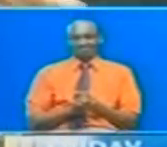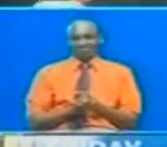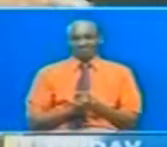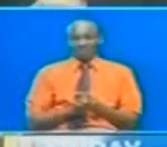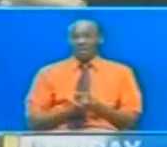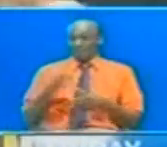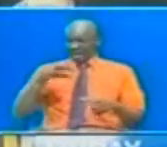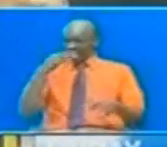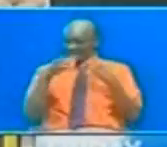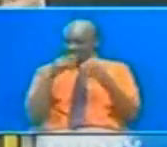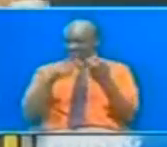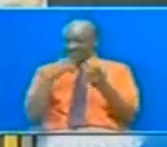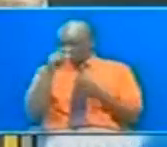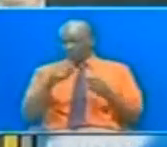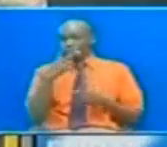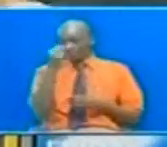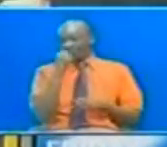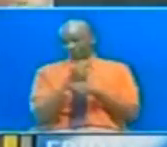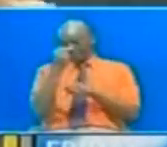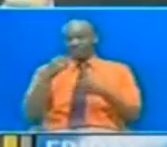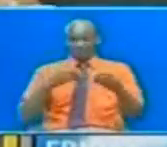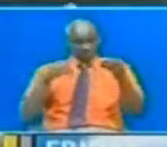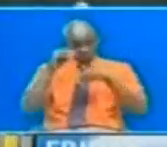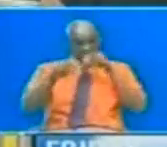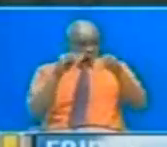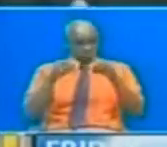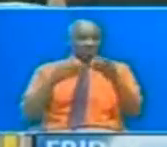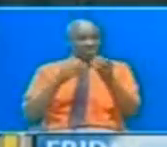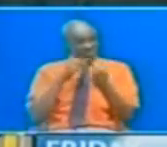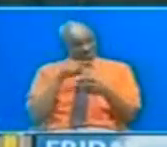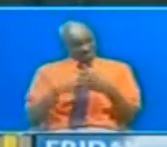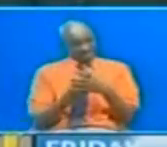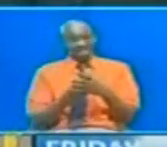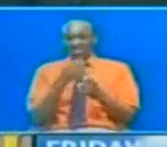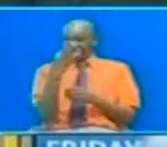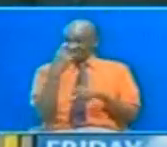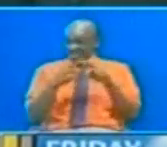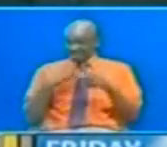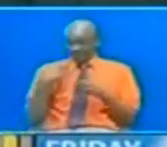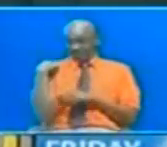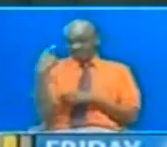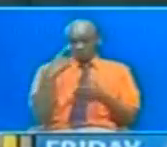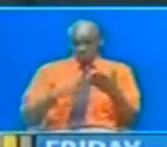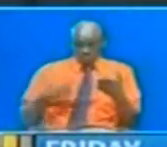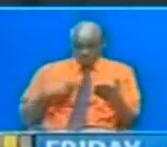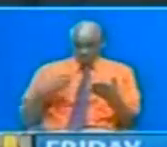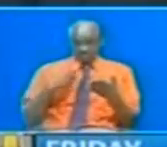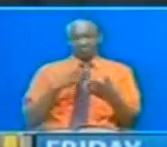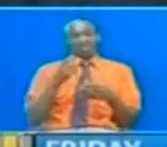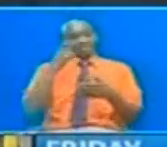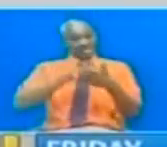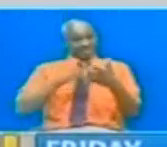Analysts now expect that 2015 will be a better trading year, though it has started on a low on fears of recently reintroduced capital gains